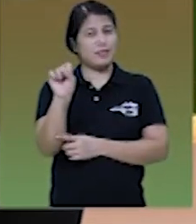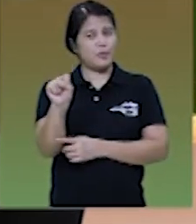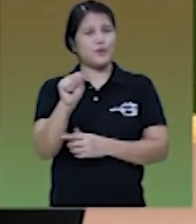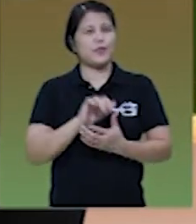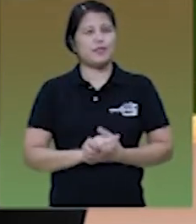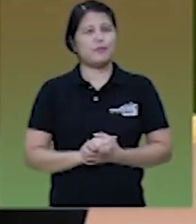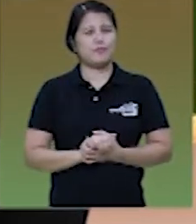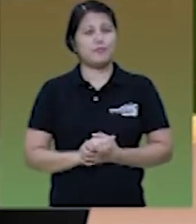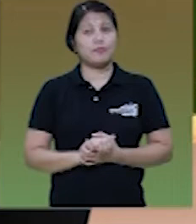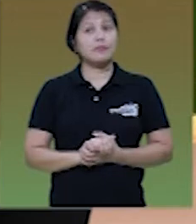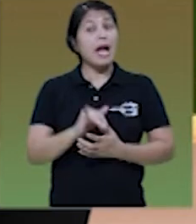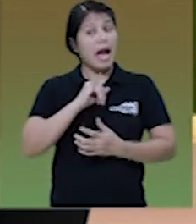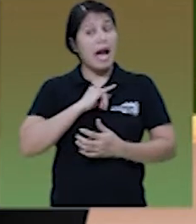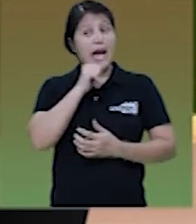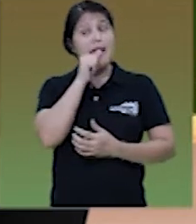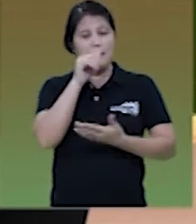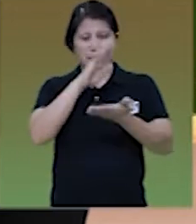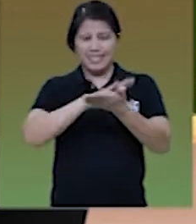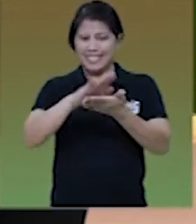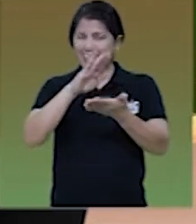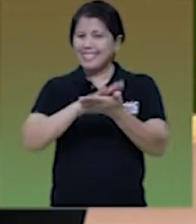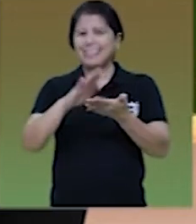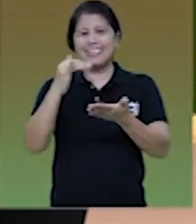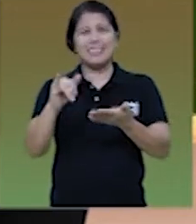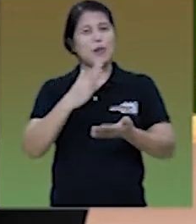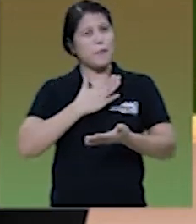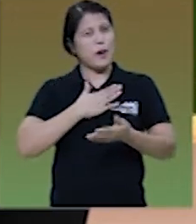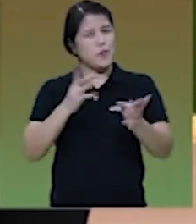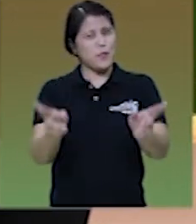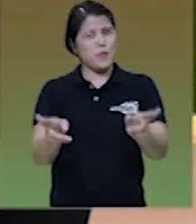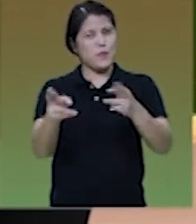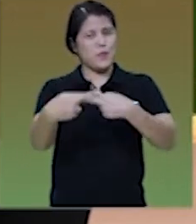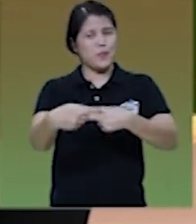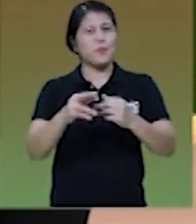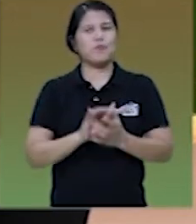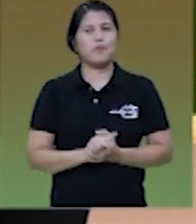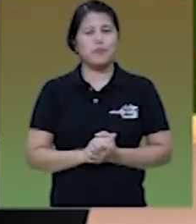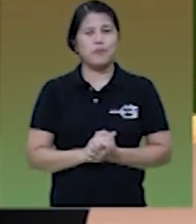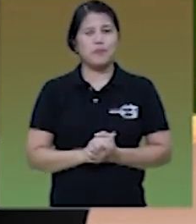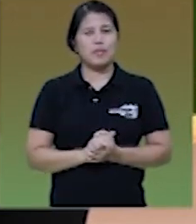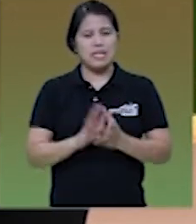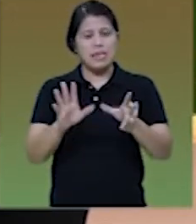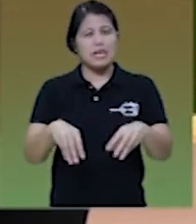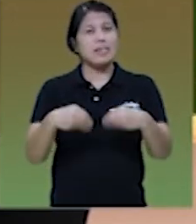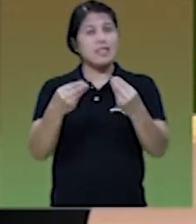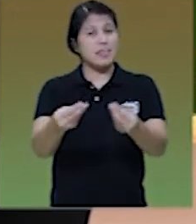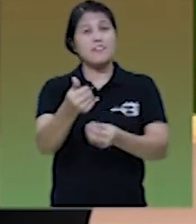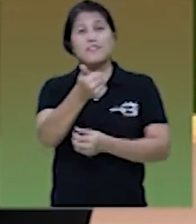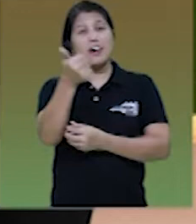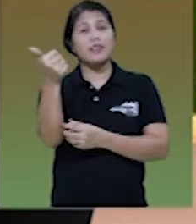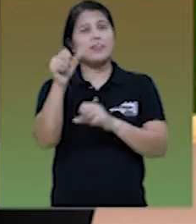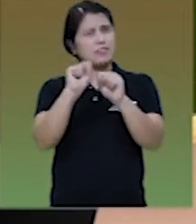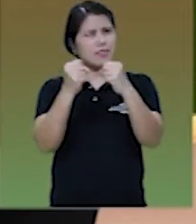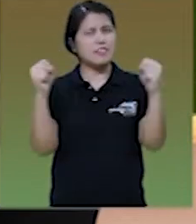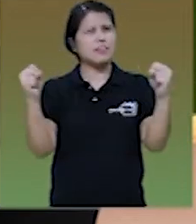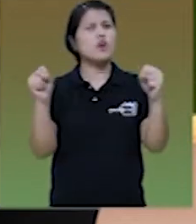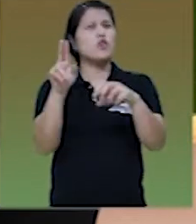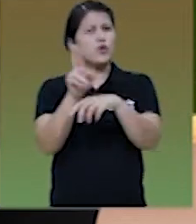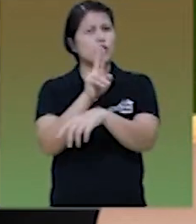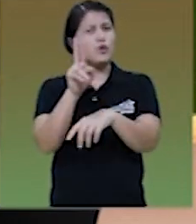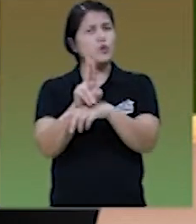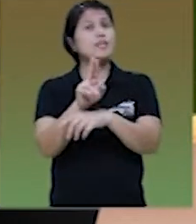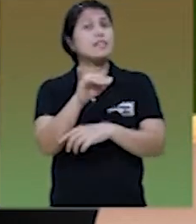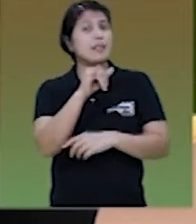School. I am cleaning my room. Give other sentences that